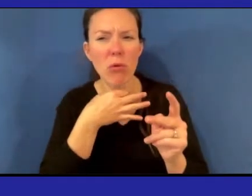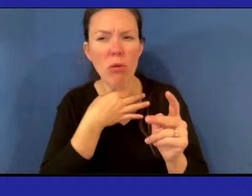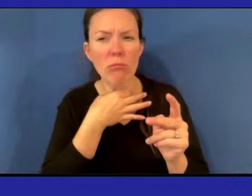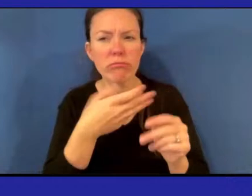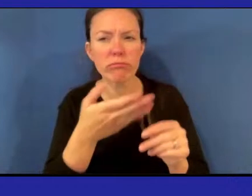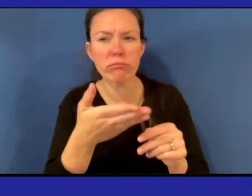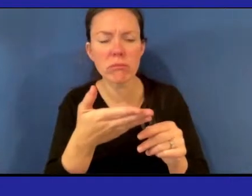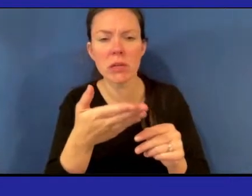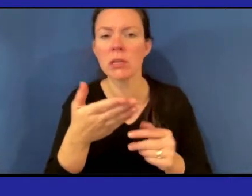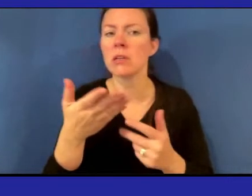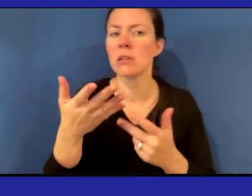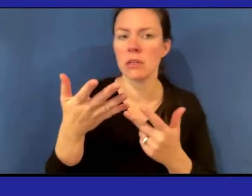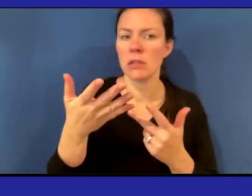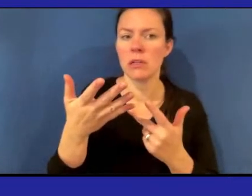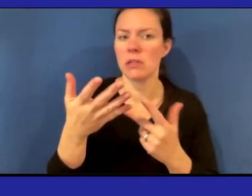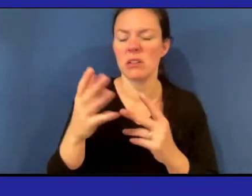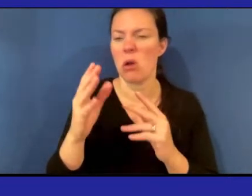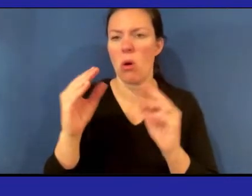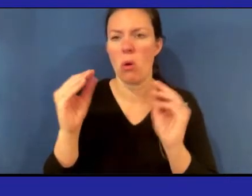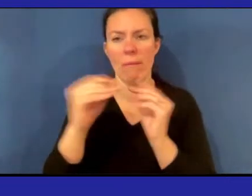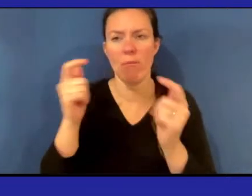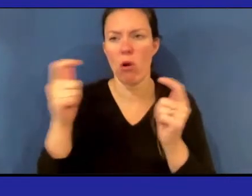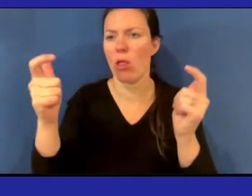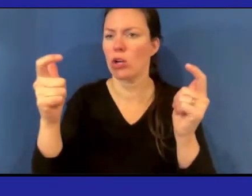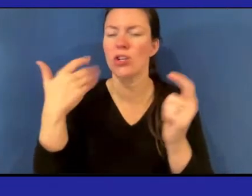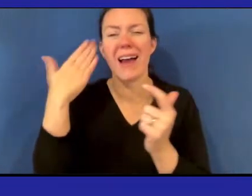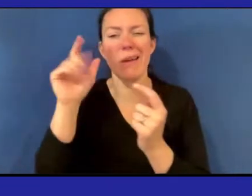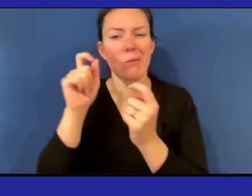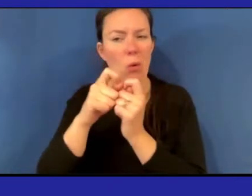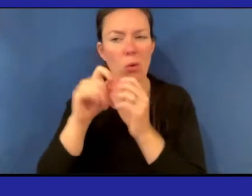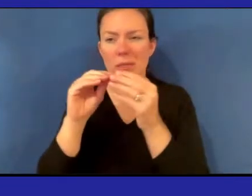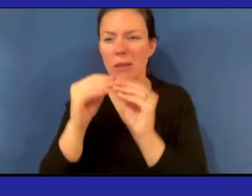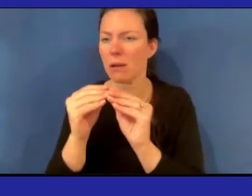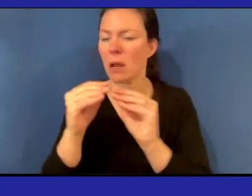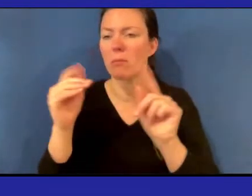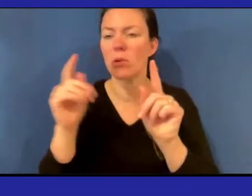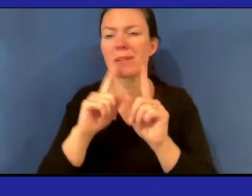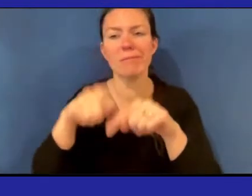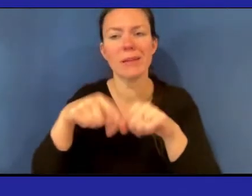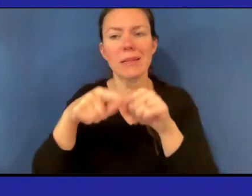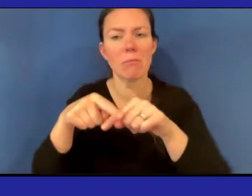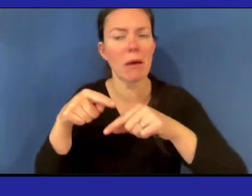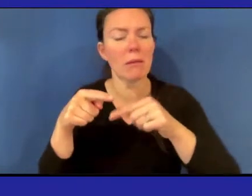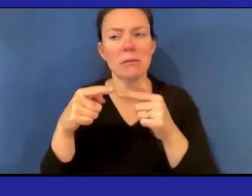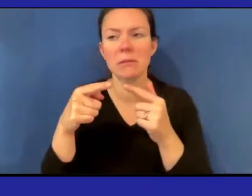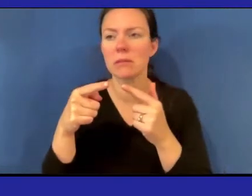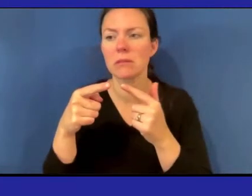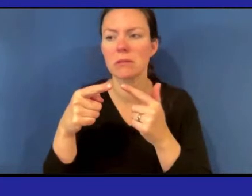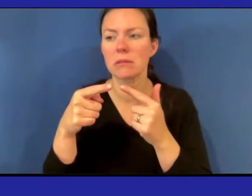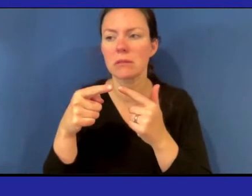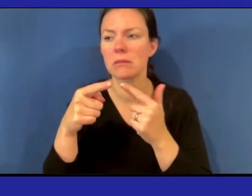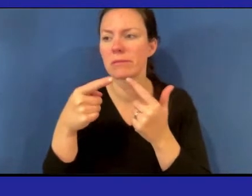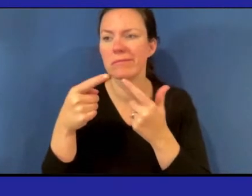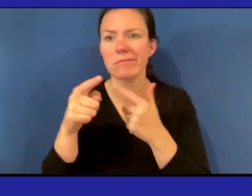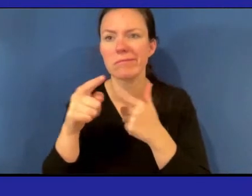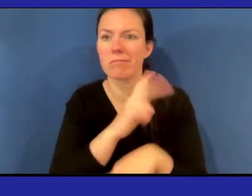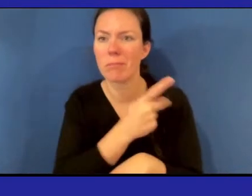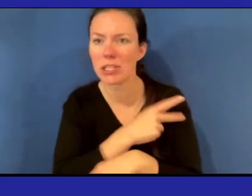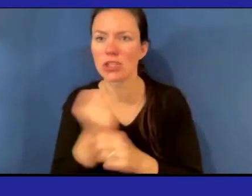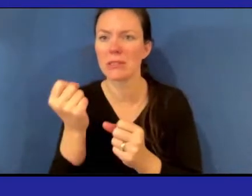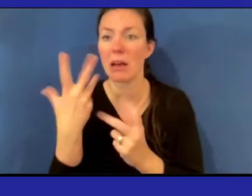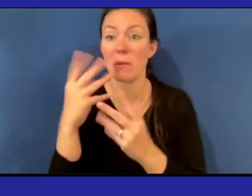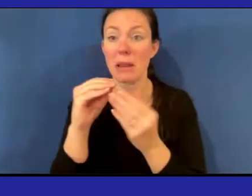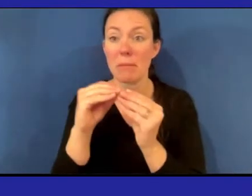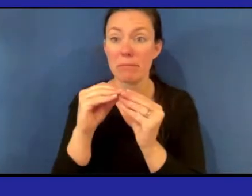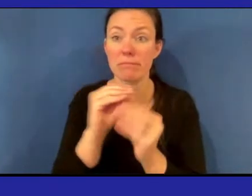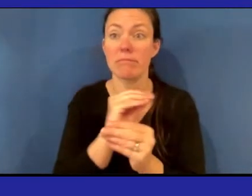know. it's much larger than, I don't know exactly but it just depends on what the kind of outpatient volume, the inpatient volume